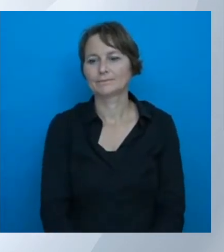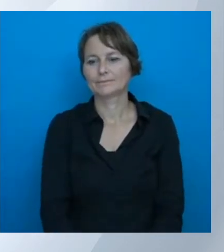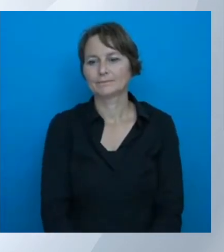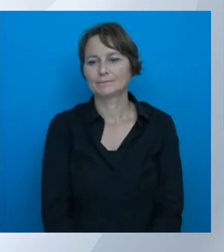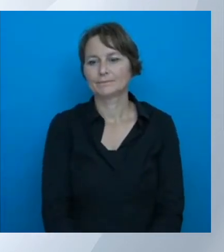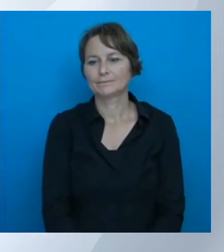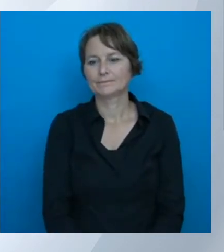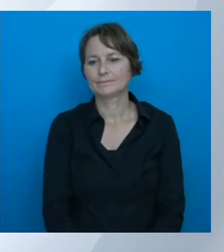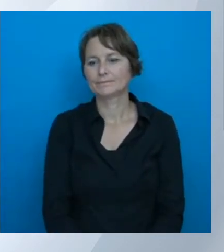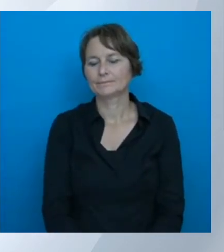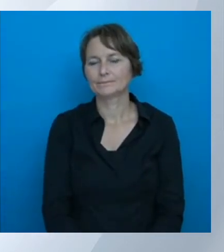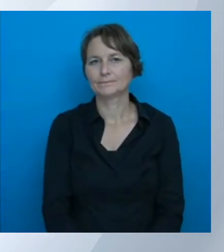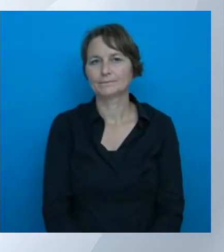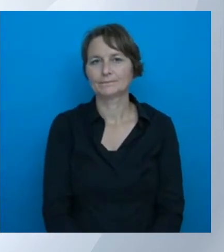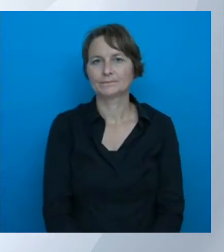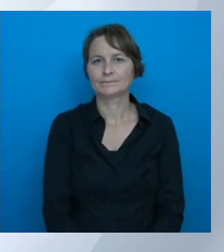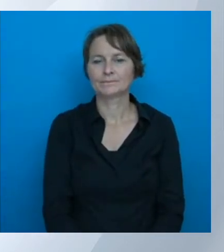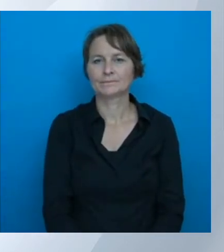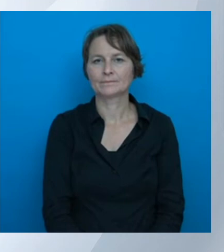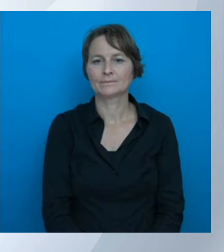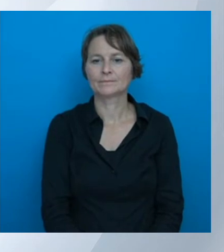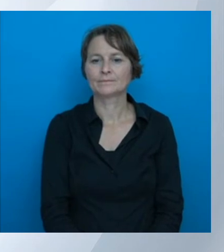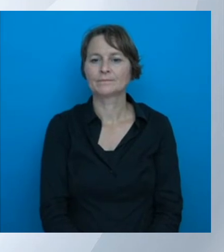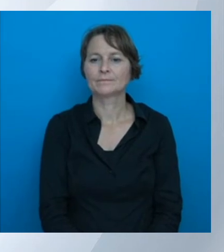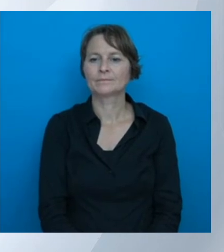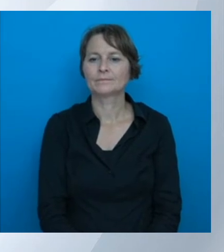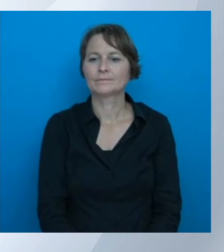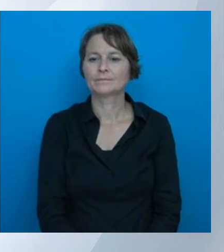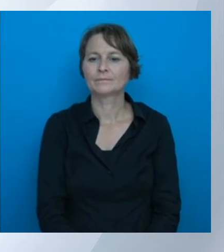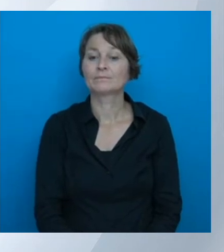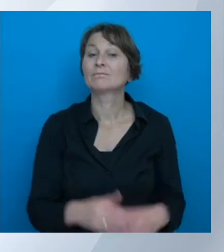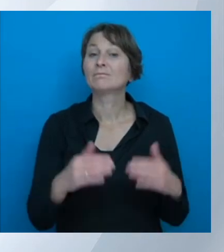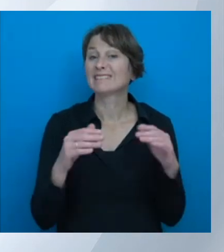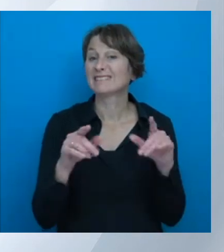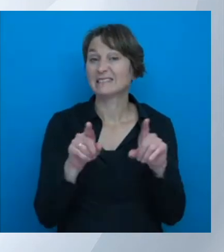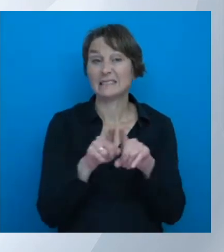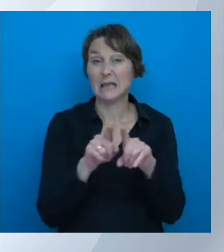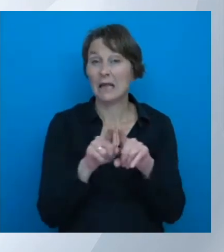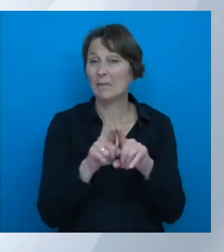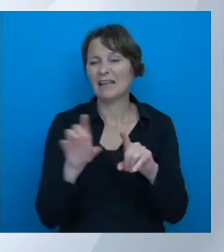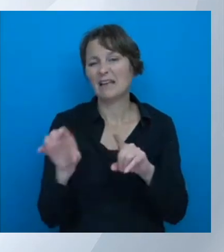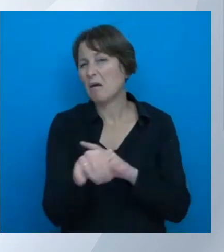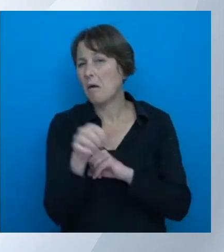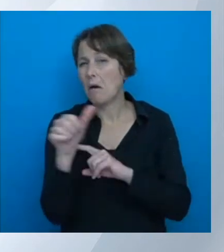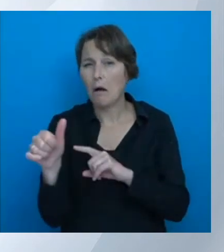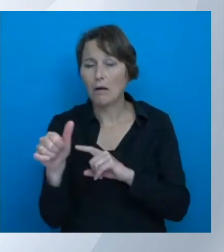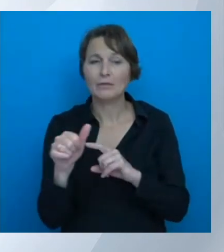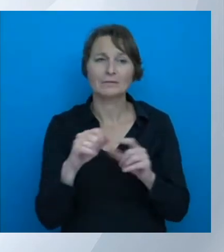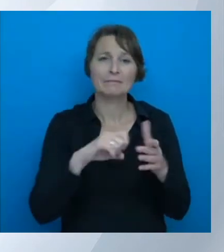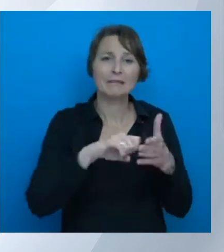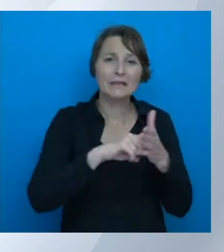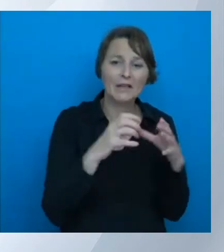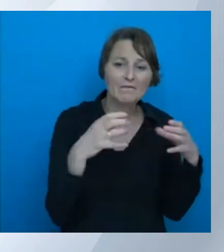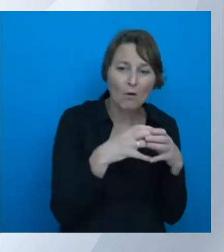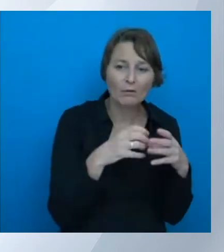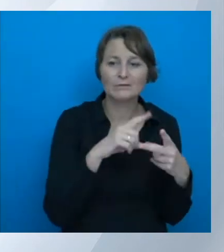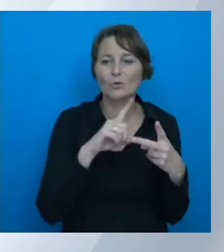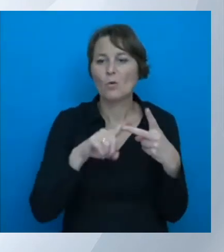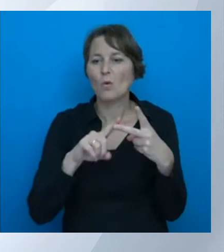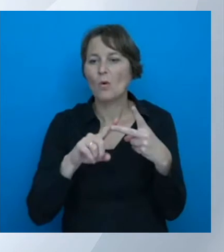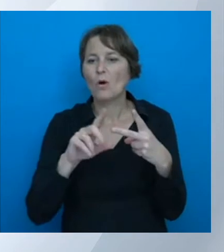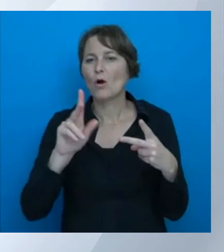Same way, instead of using Azure Key Vault, you can use local Kubernetes secret store as specified over